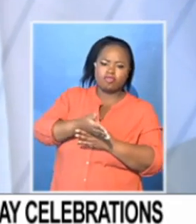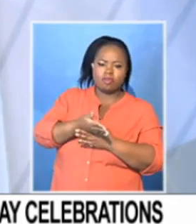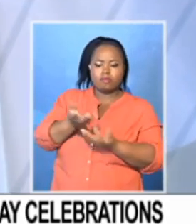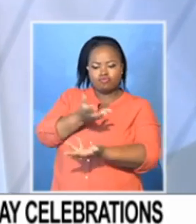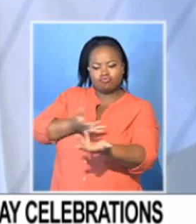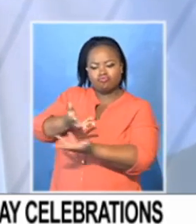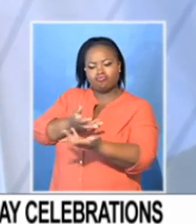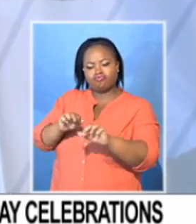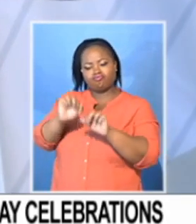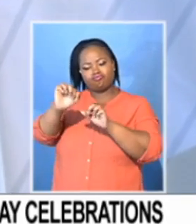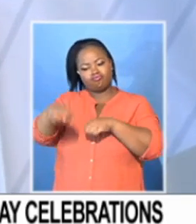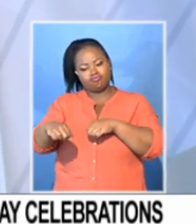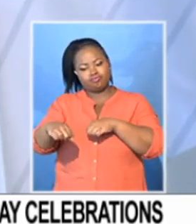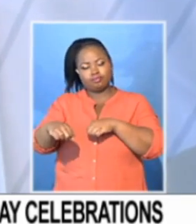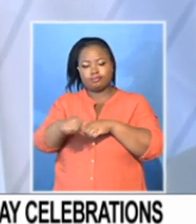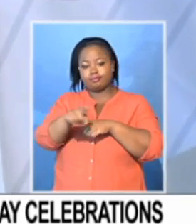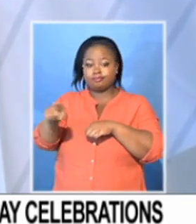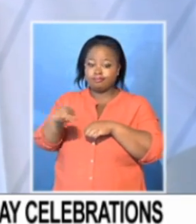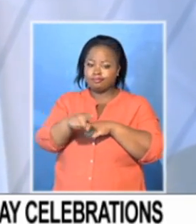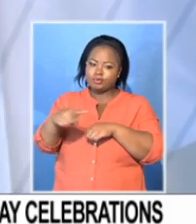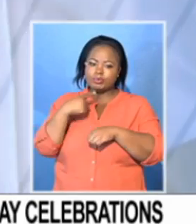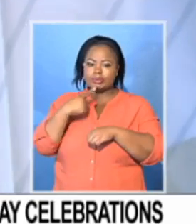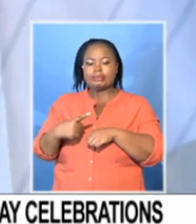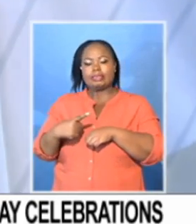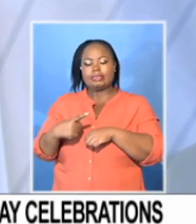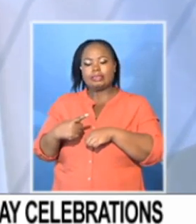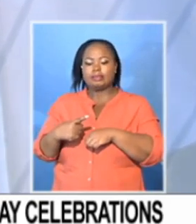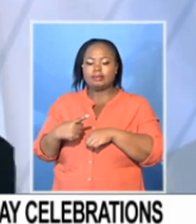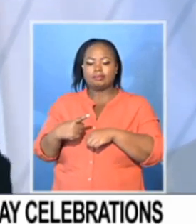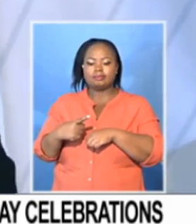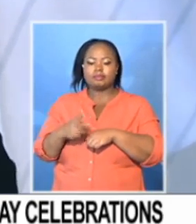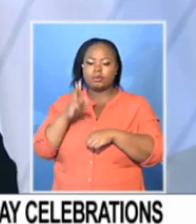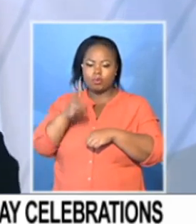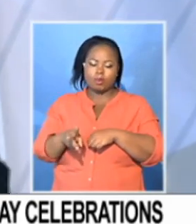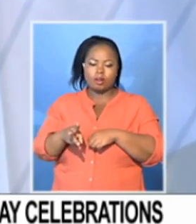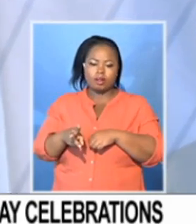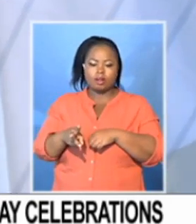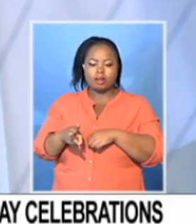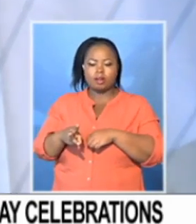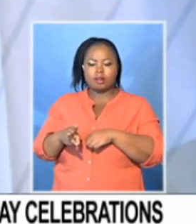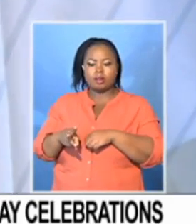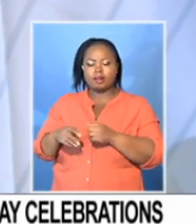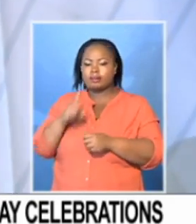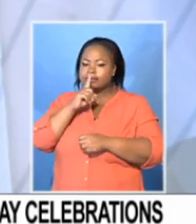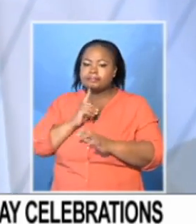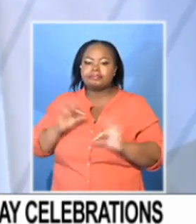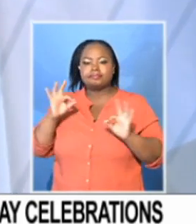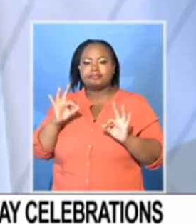agreement among themselves to maintain a conspiracy